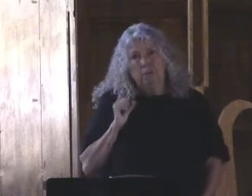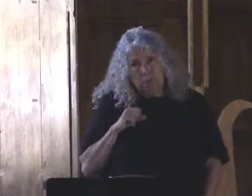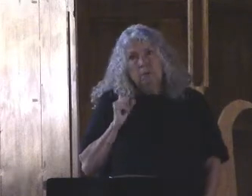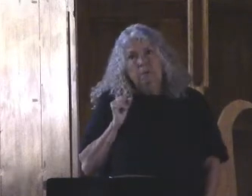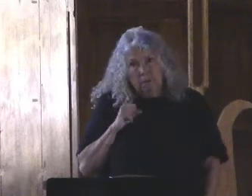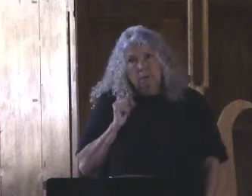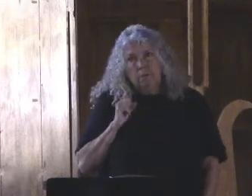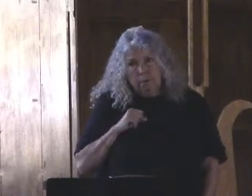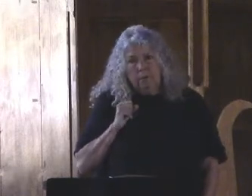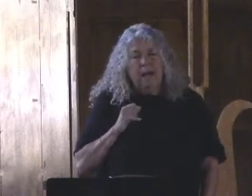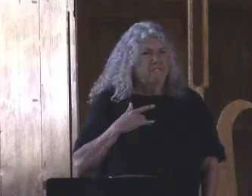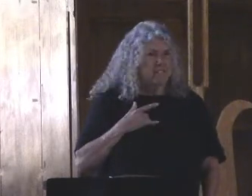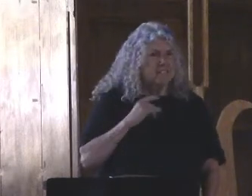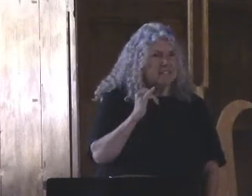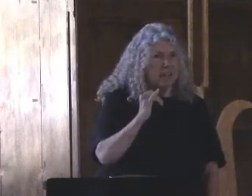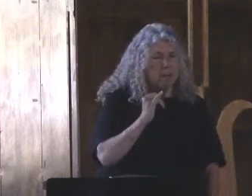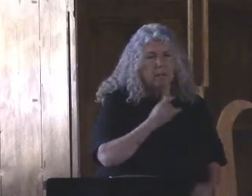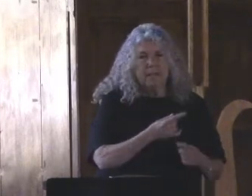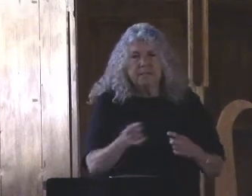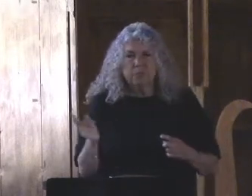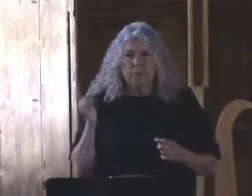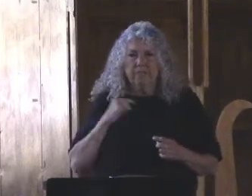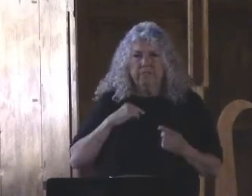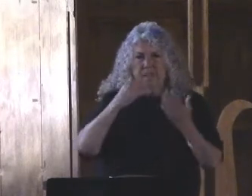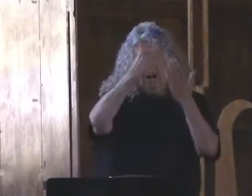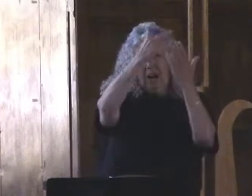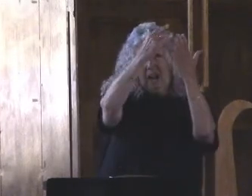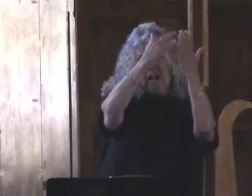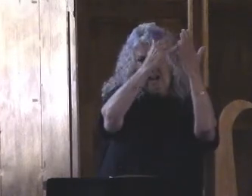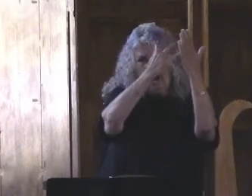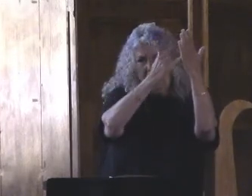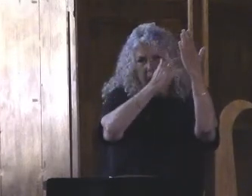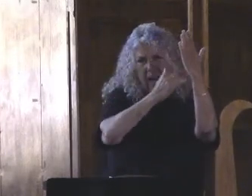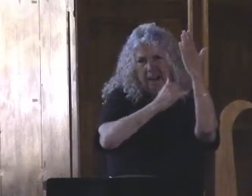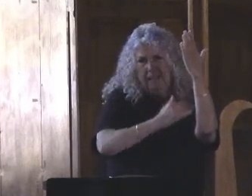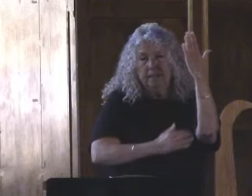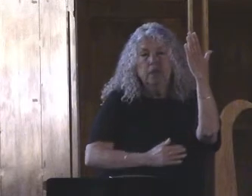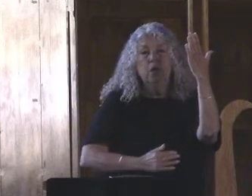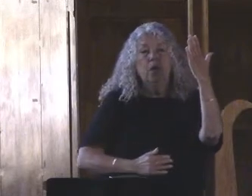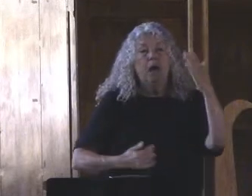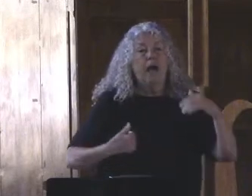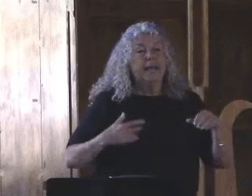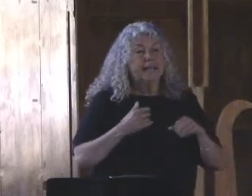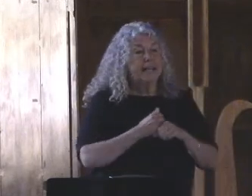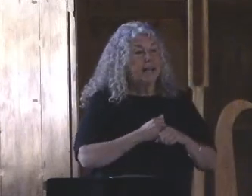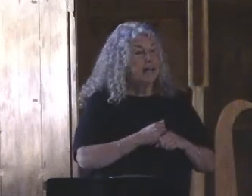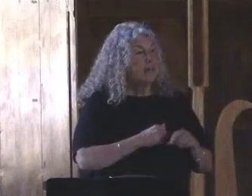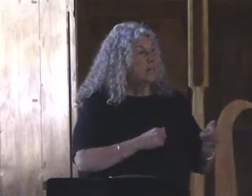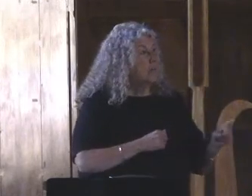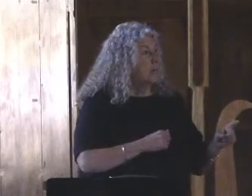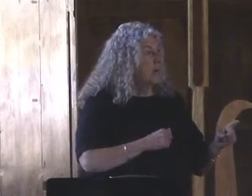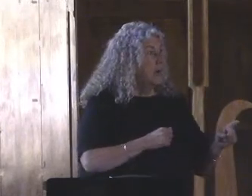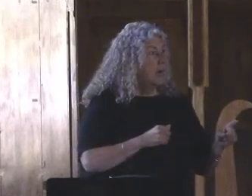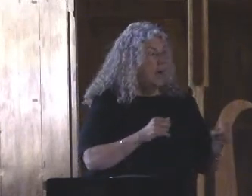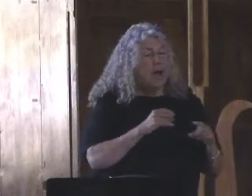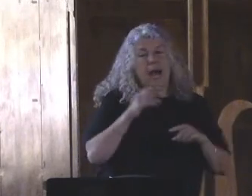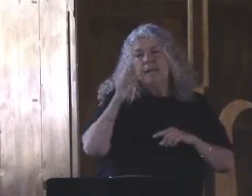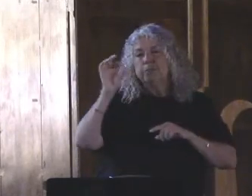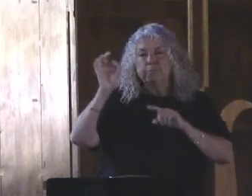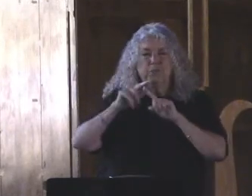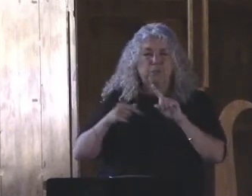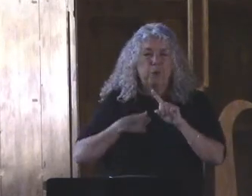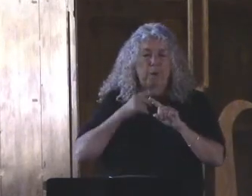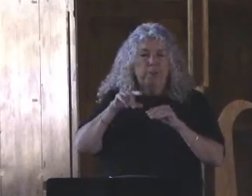that. So last week, after this long litany, all of this culminated in a speech from her about the conclusion that she had drawn from all